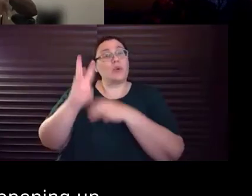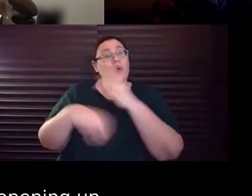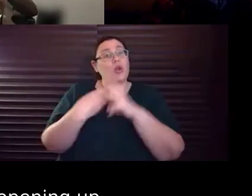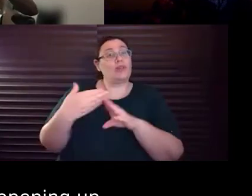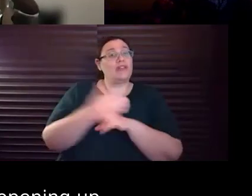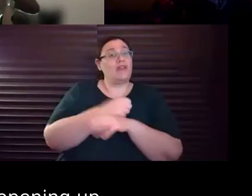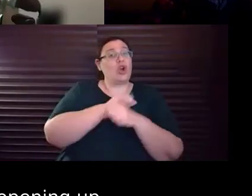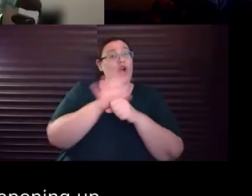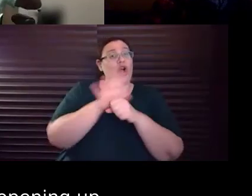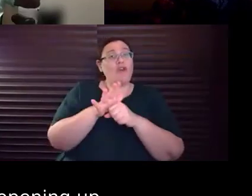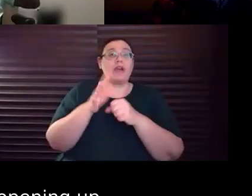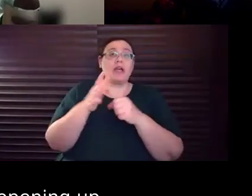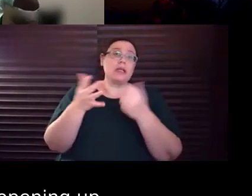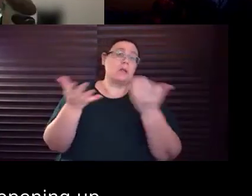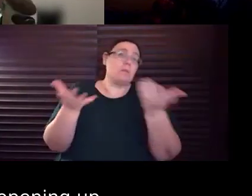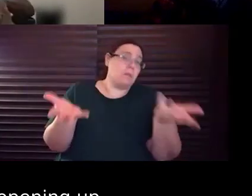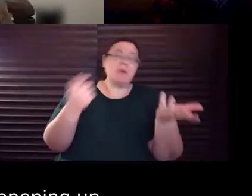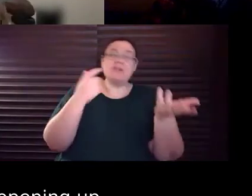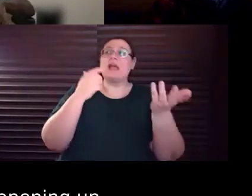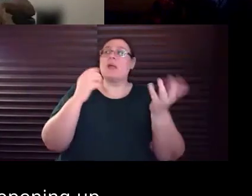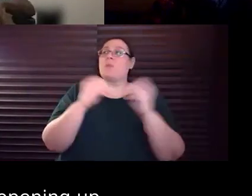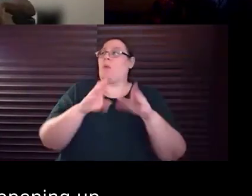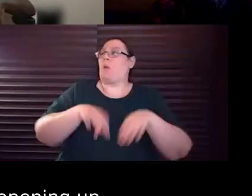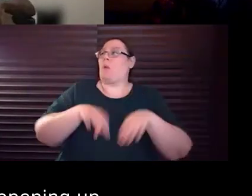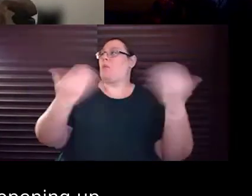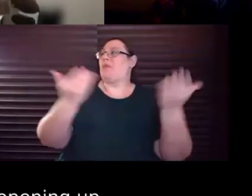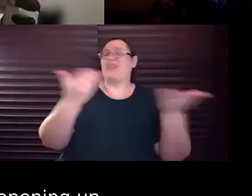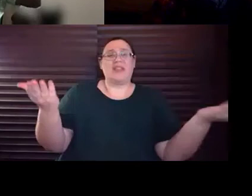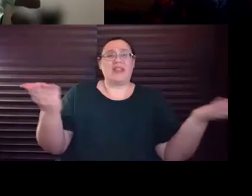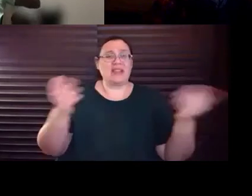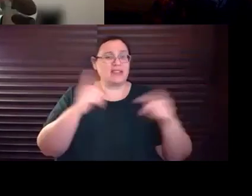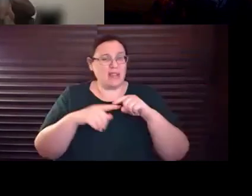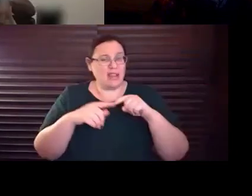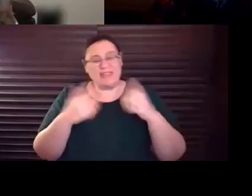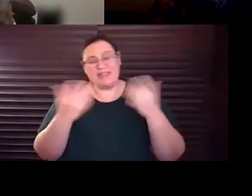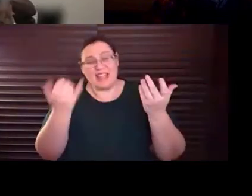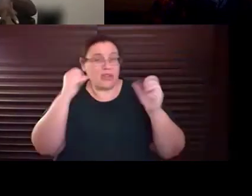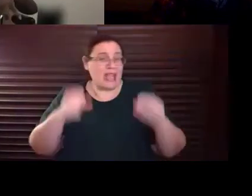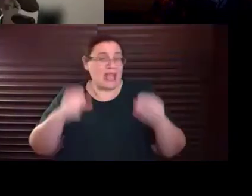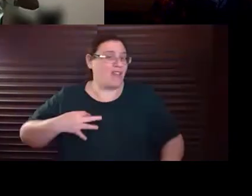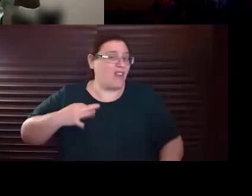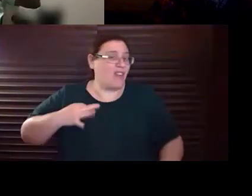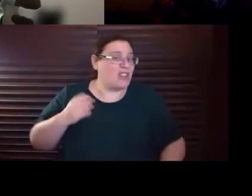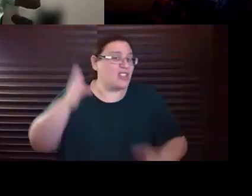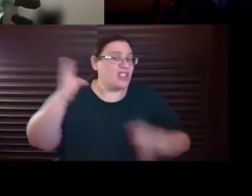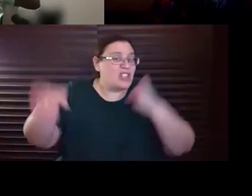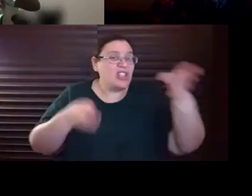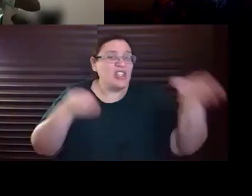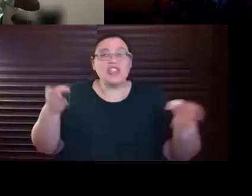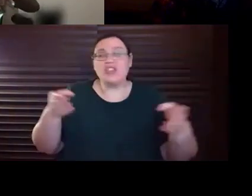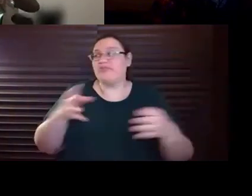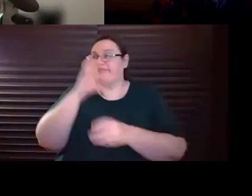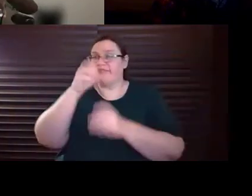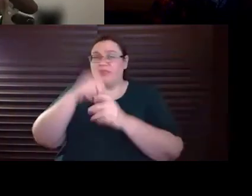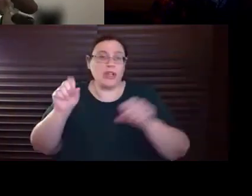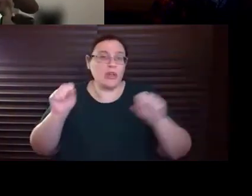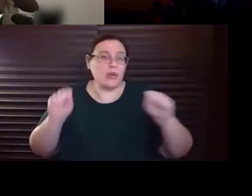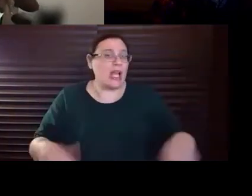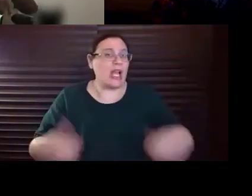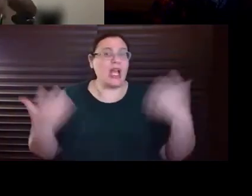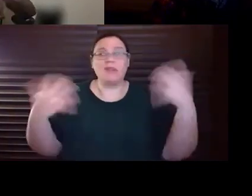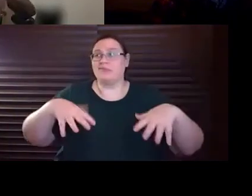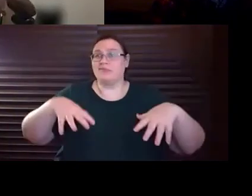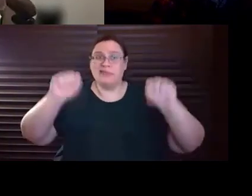up. But just volunteer wherever you can, get in wherever you can, take